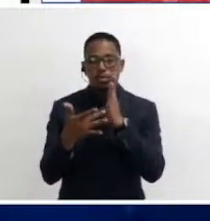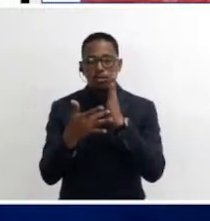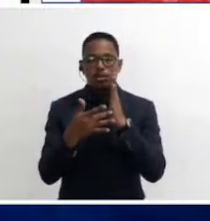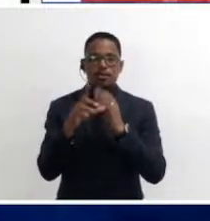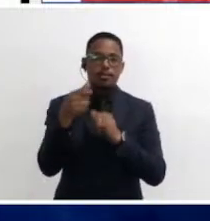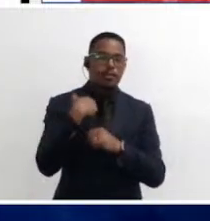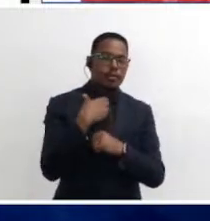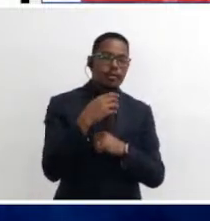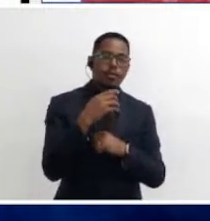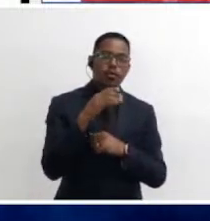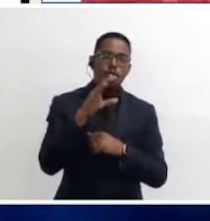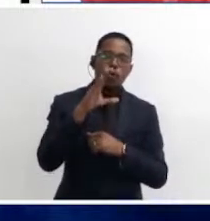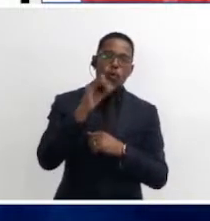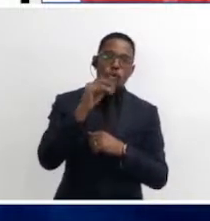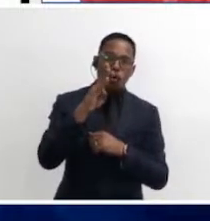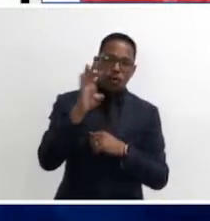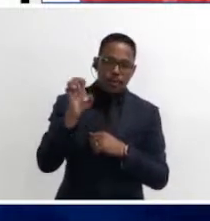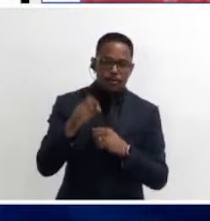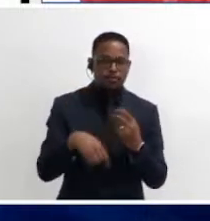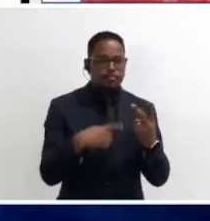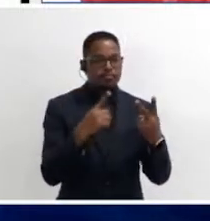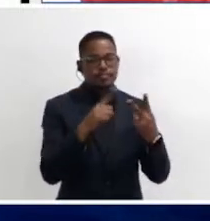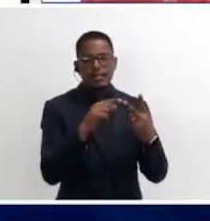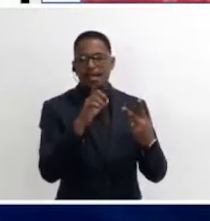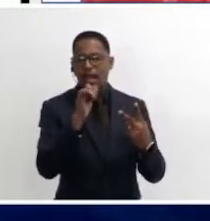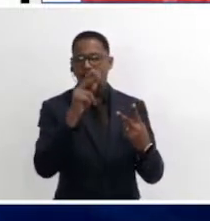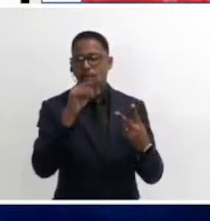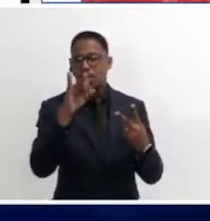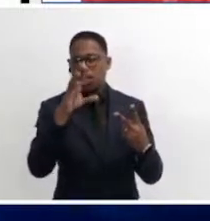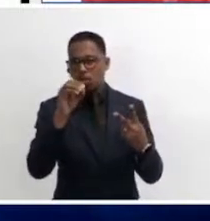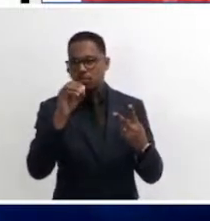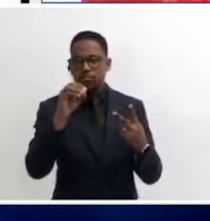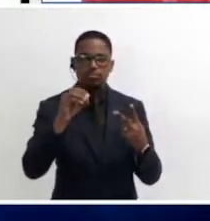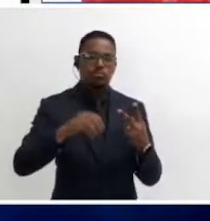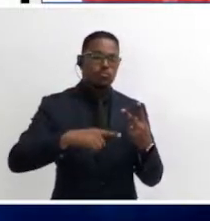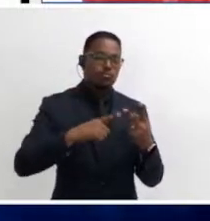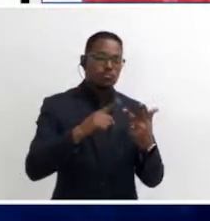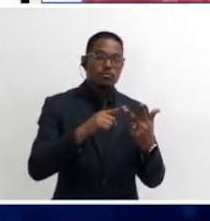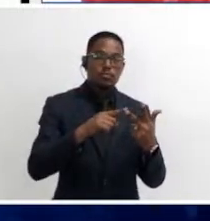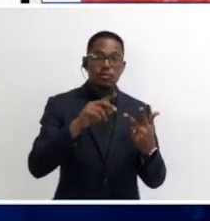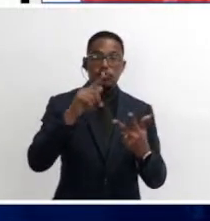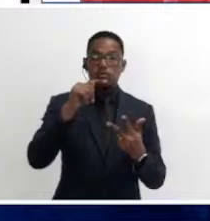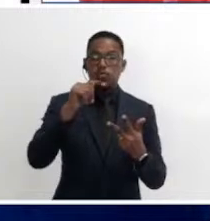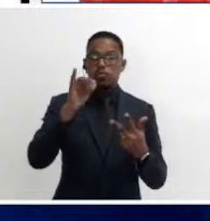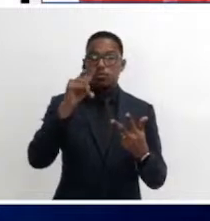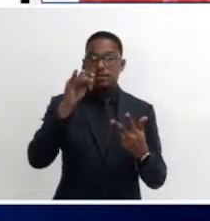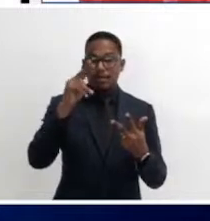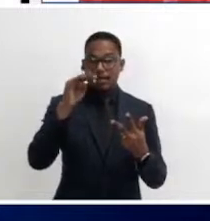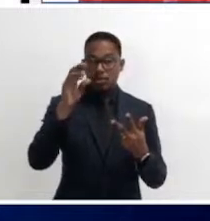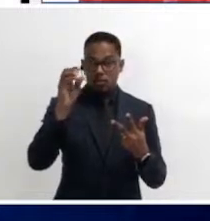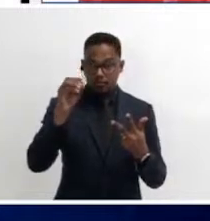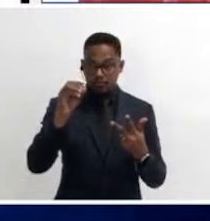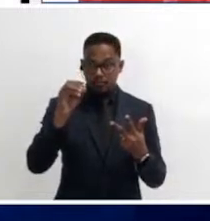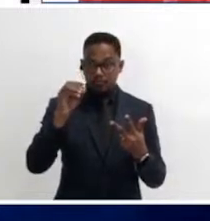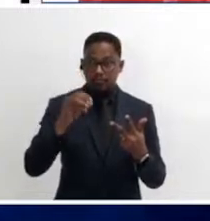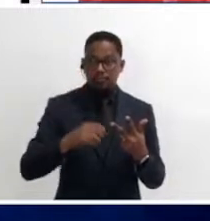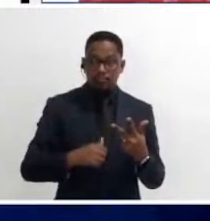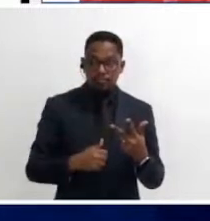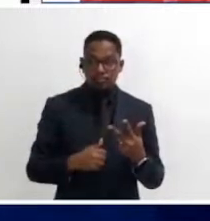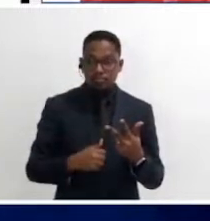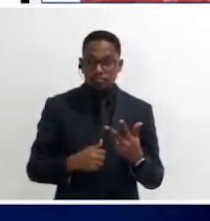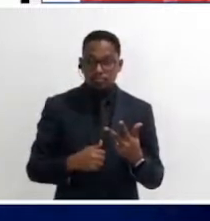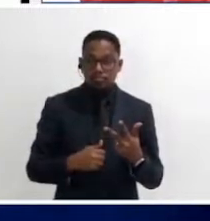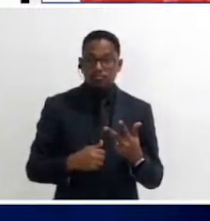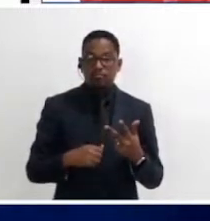has aluminum interconnects and tungsten vias. And then the one on the right